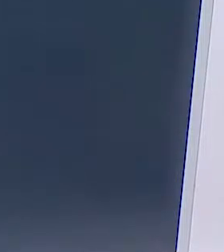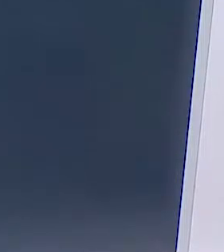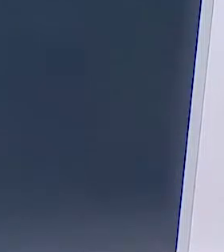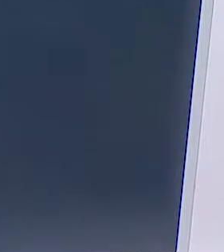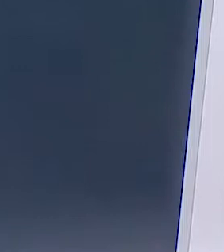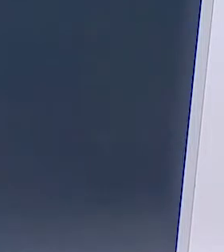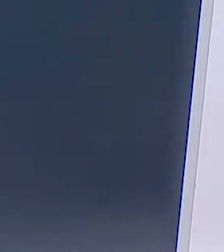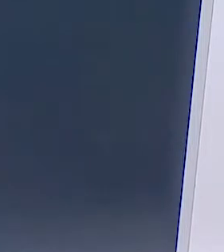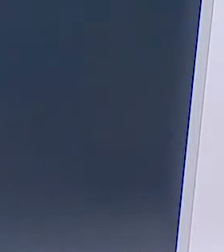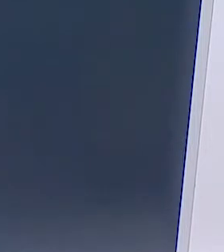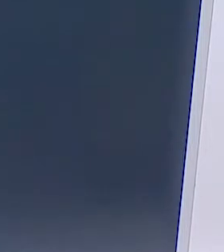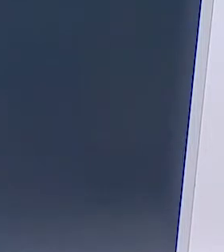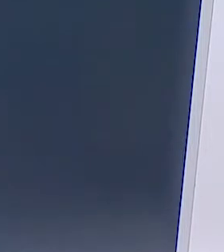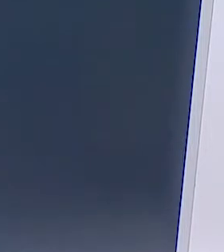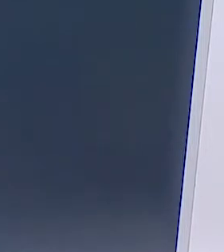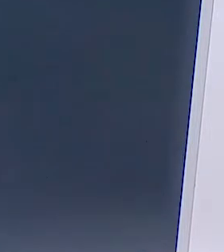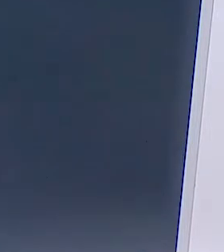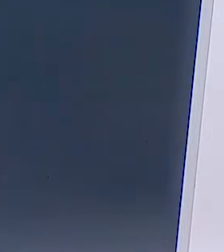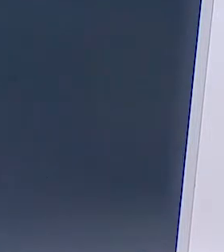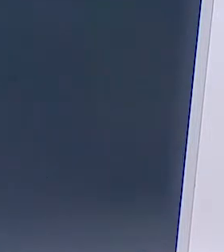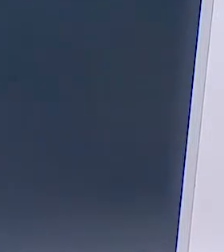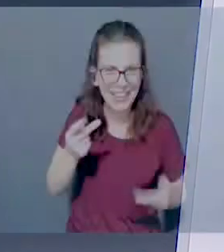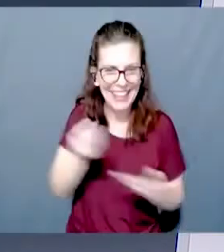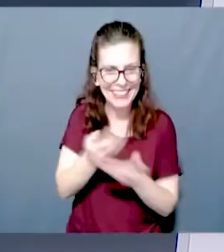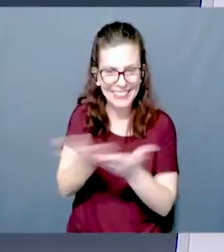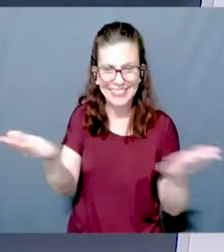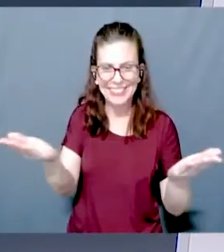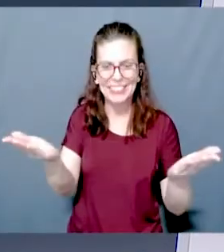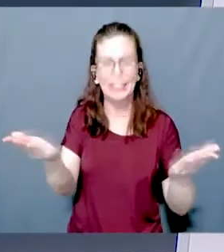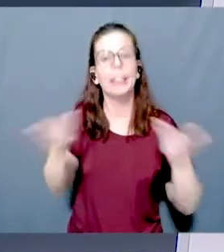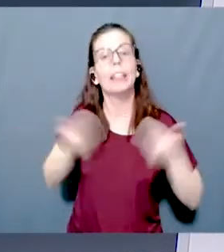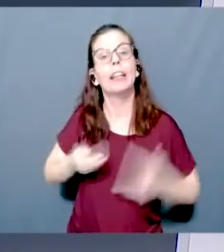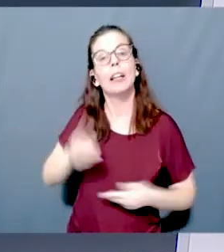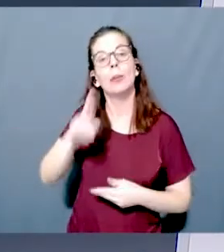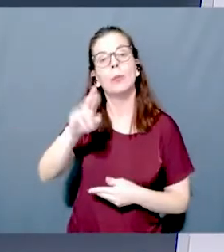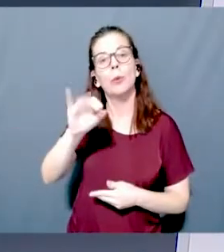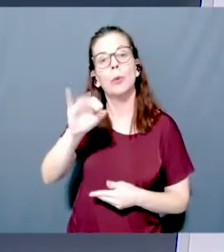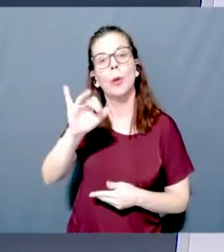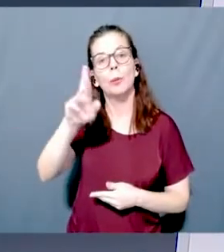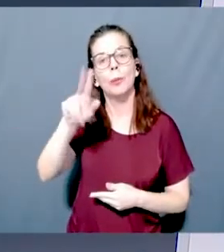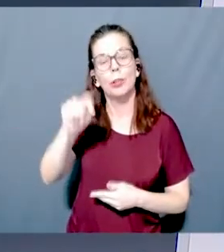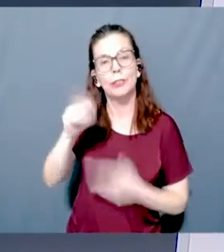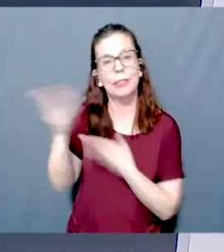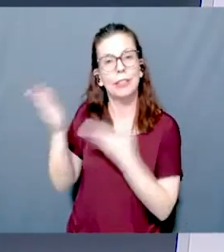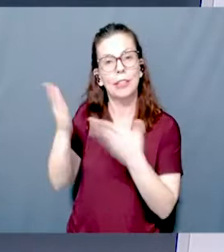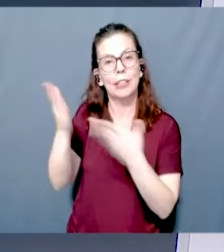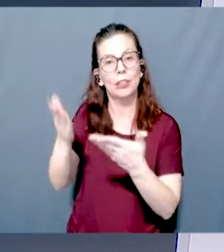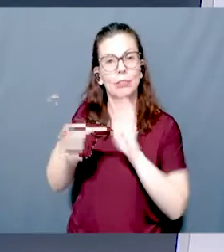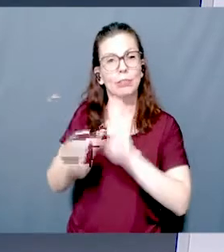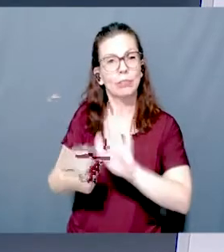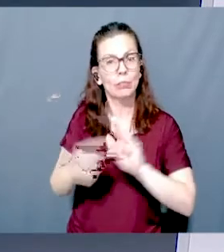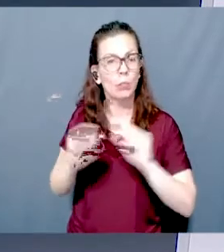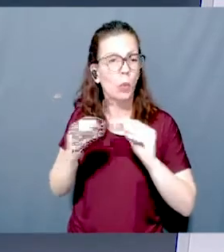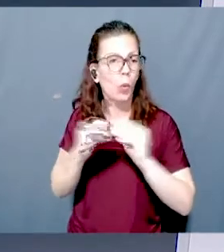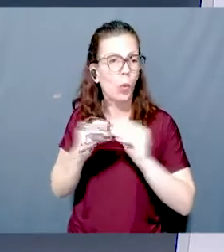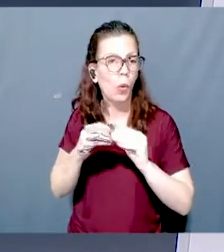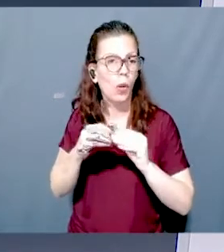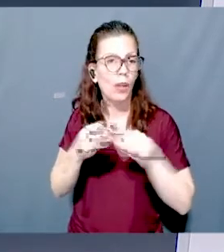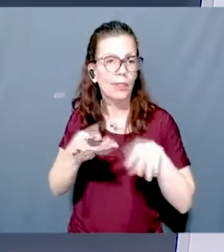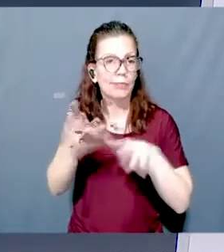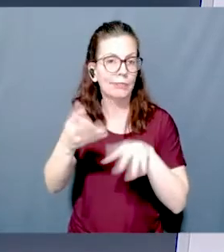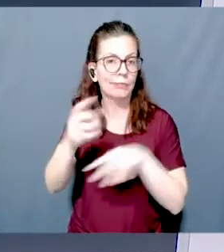right, welcome back everybody. I am Robert, here to bring you more live stream goodness